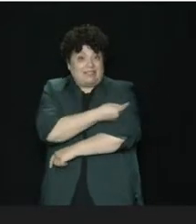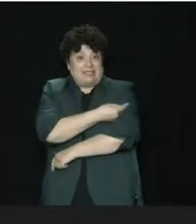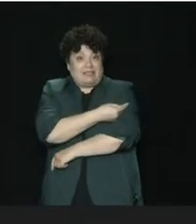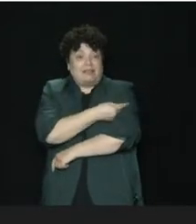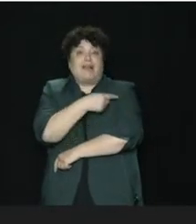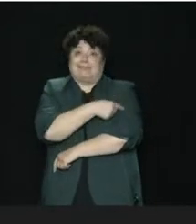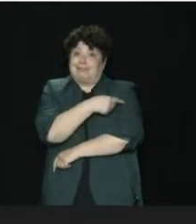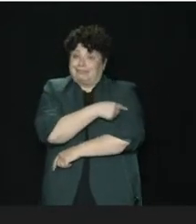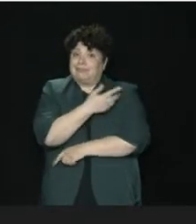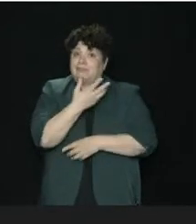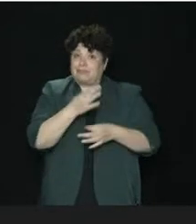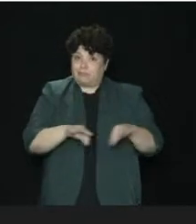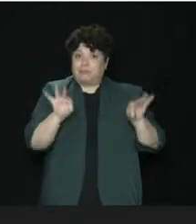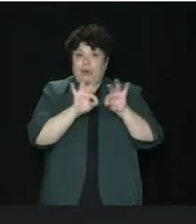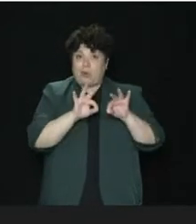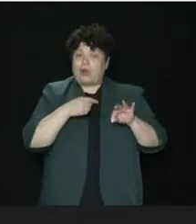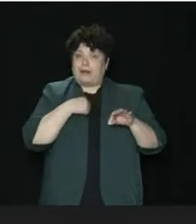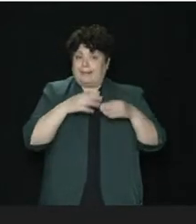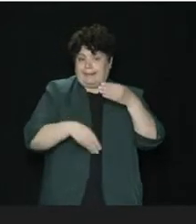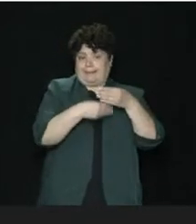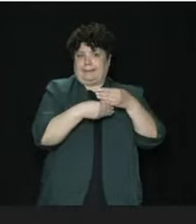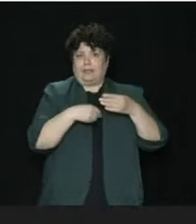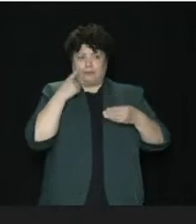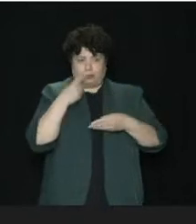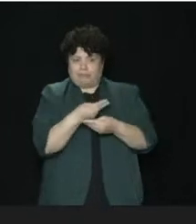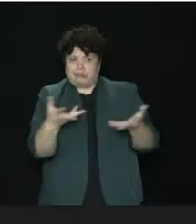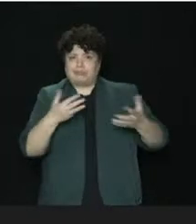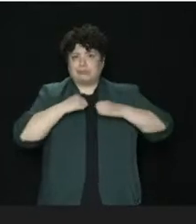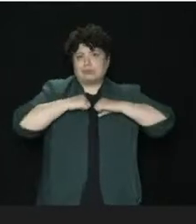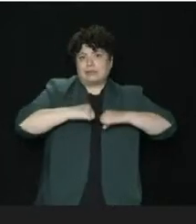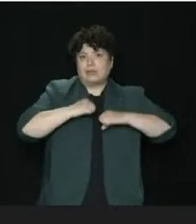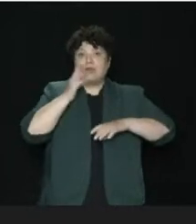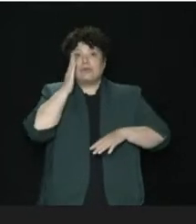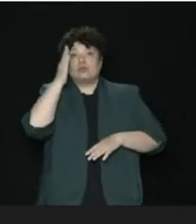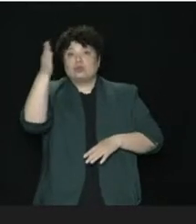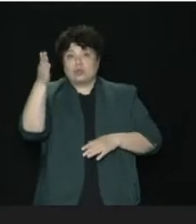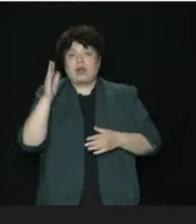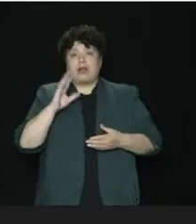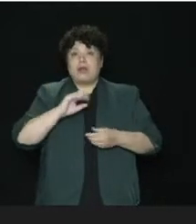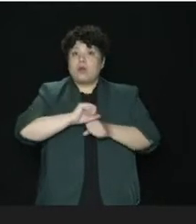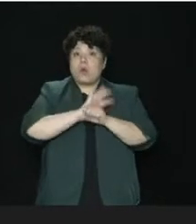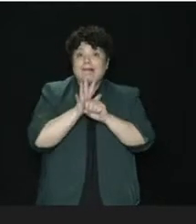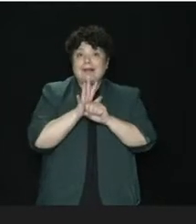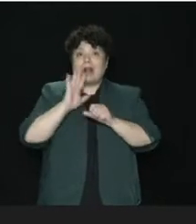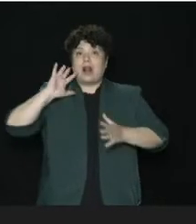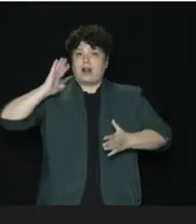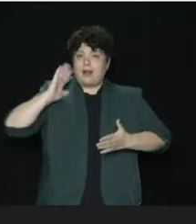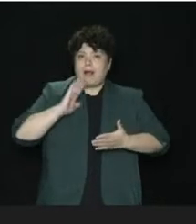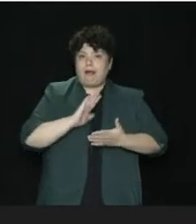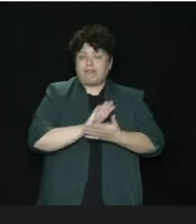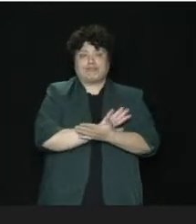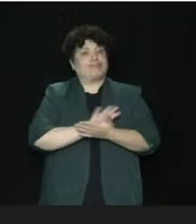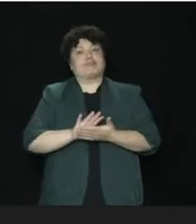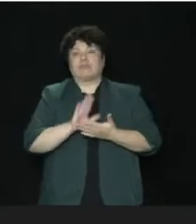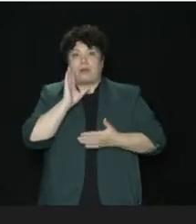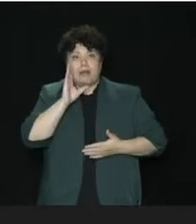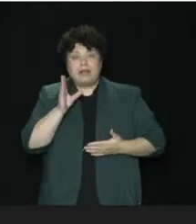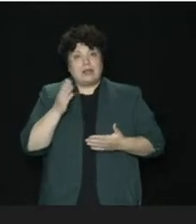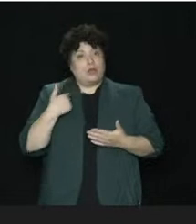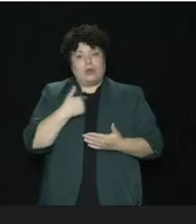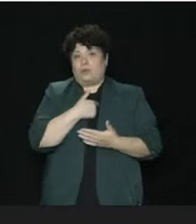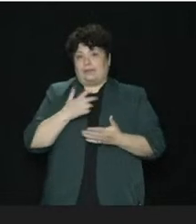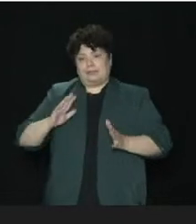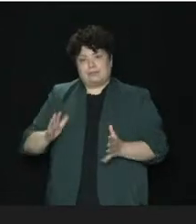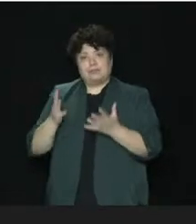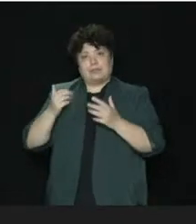really important part of how we get through this for the long term. And that is going to be something we're continuing